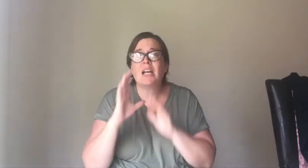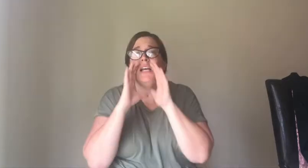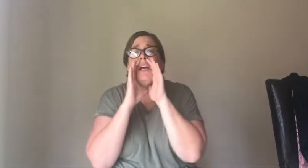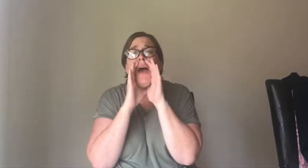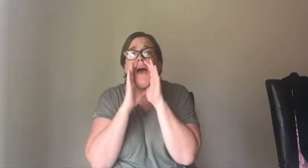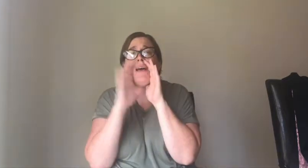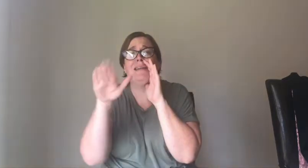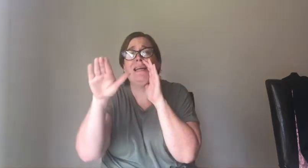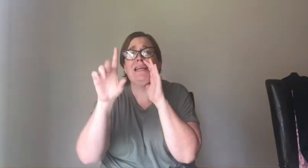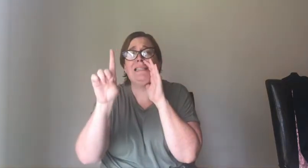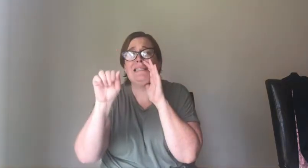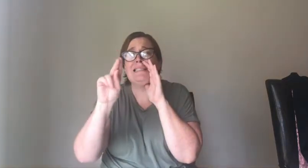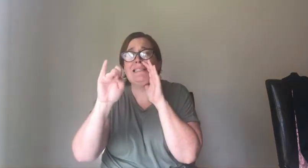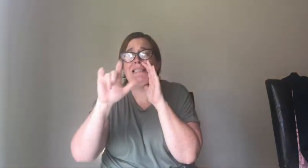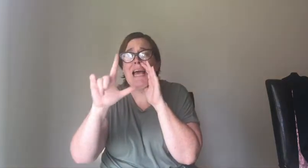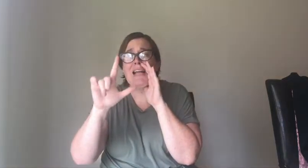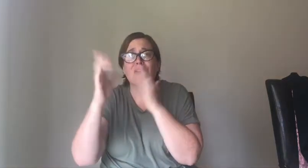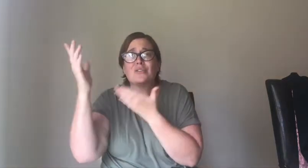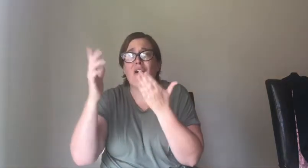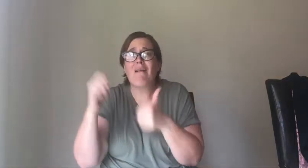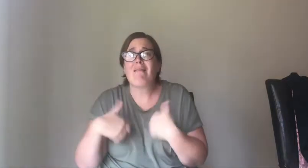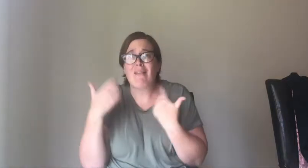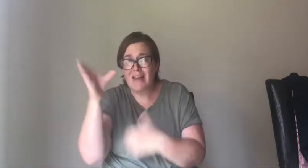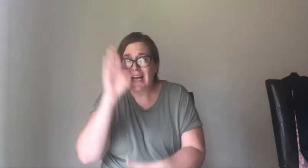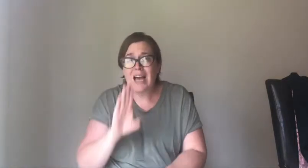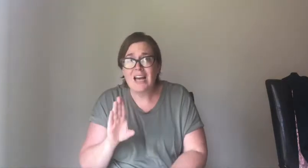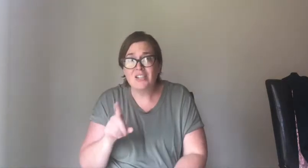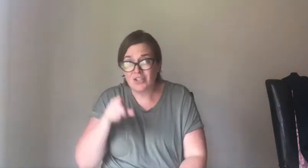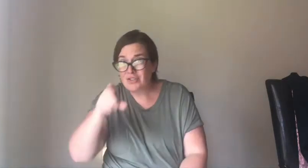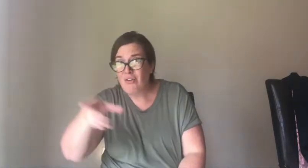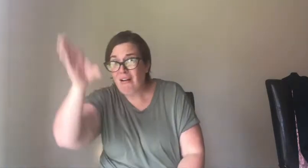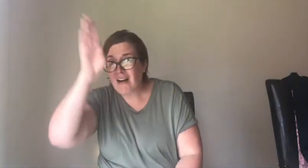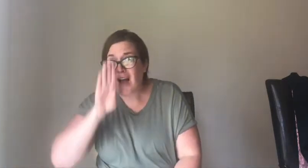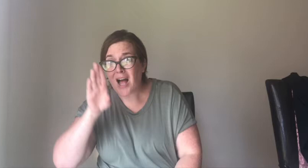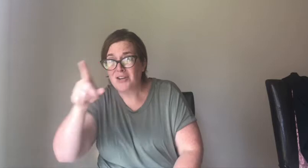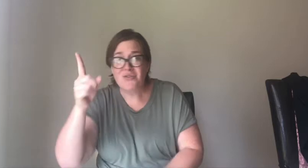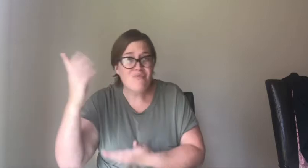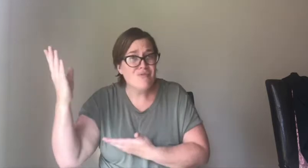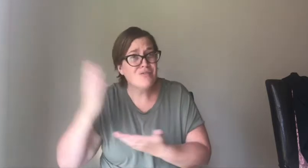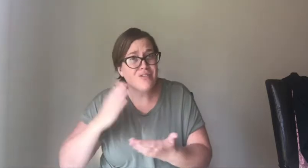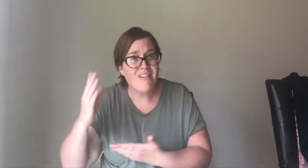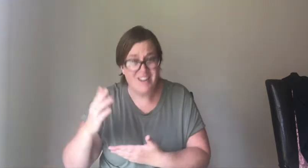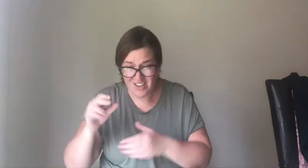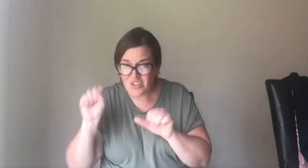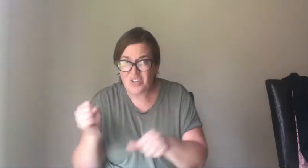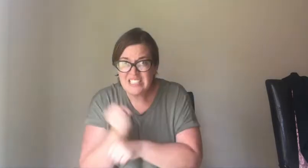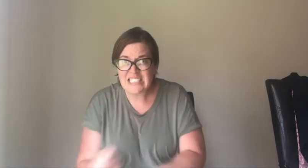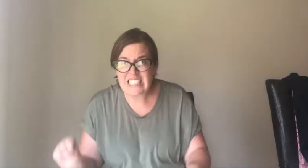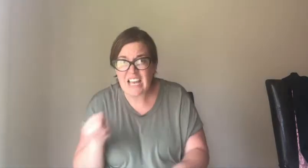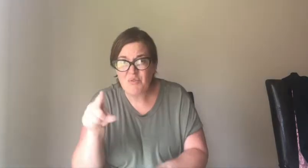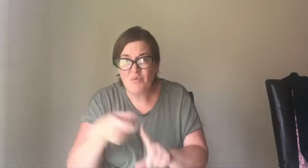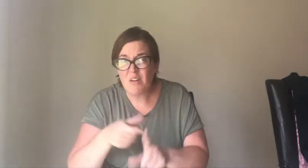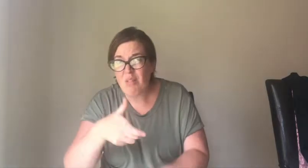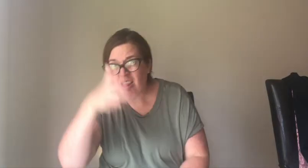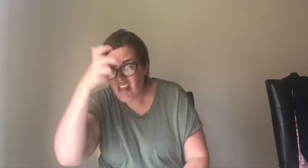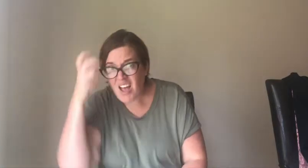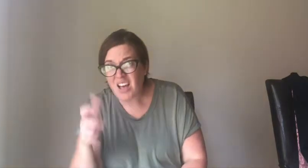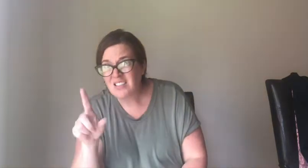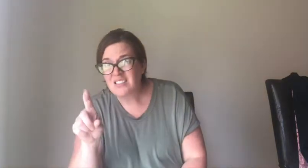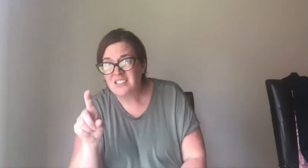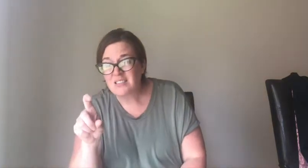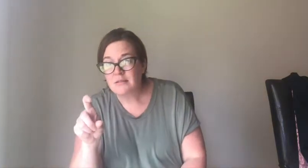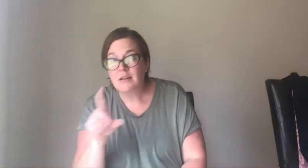stone with his own royal seal and the seals of his nobles, so that no one could rescue Daniel. Then the king returned to his palace and spent the